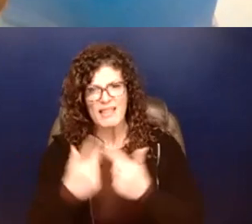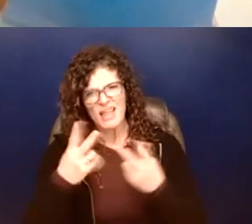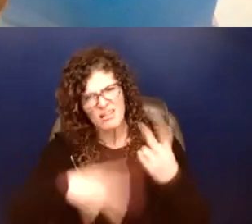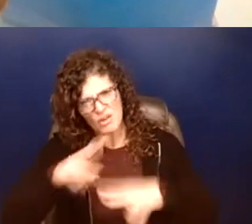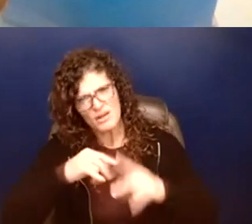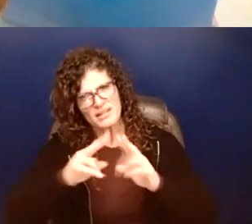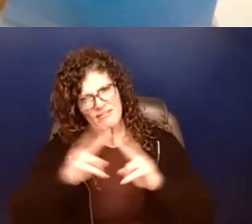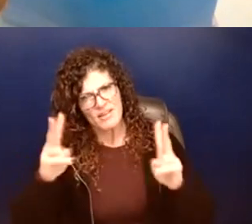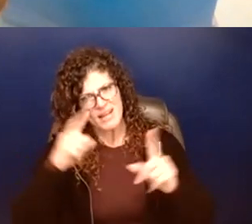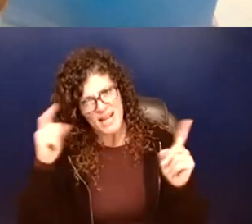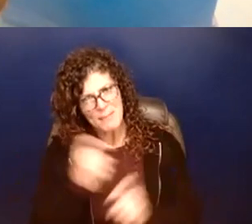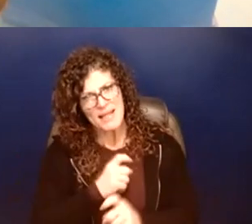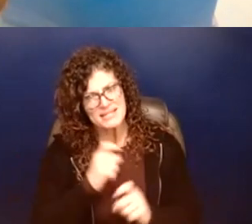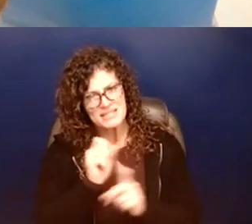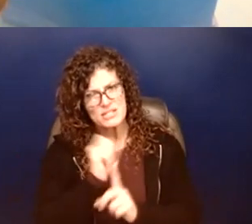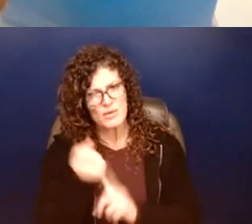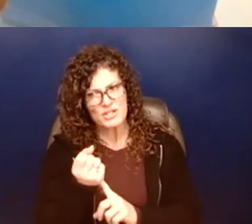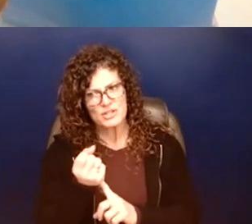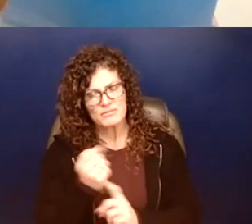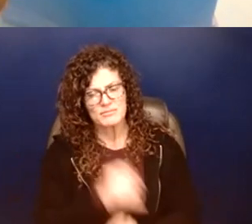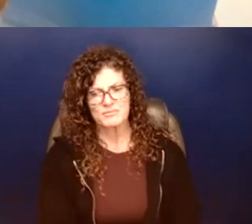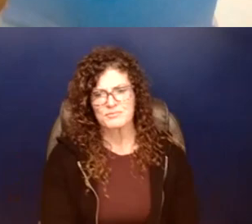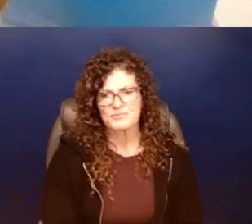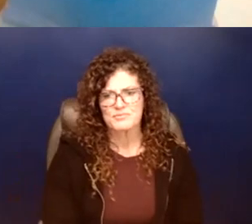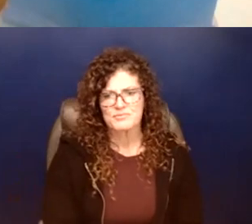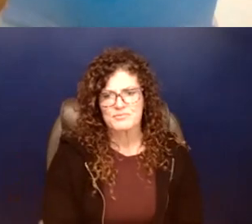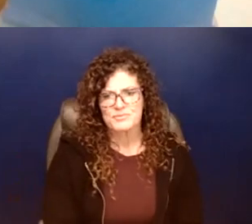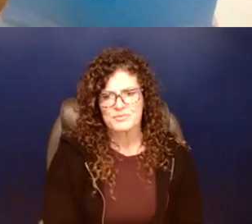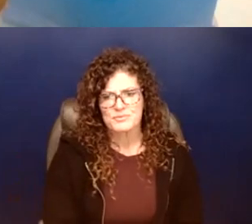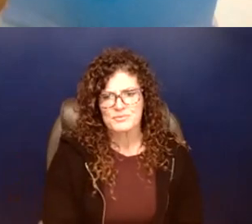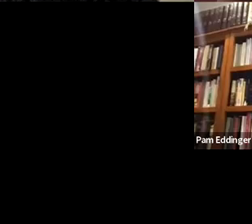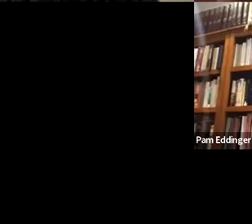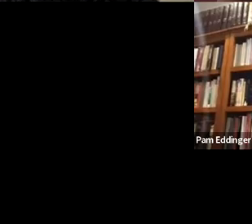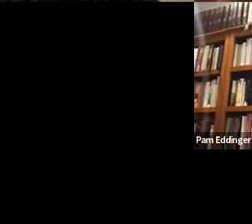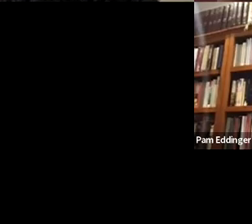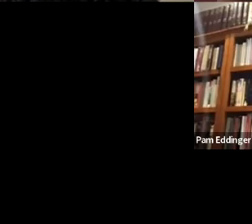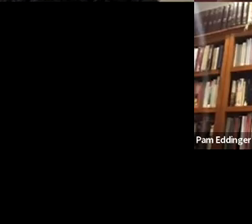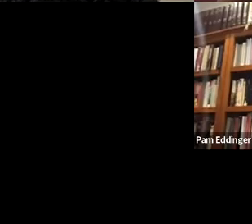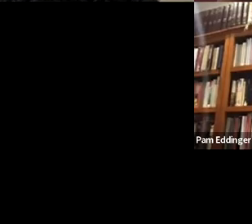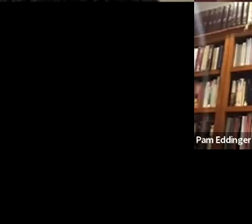really complex situation across the city. Thank you very much.